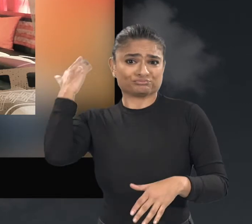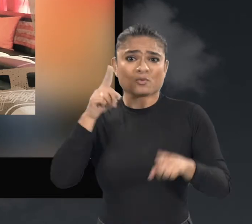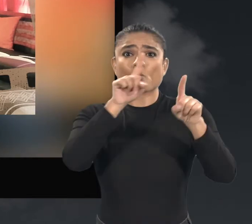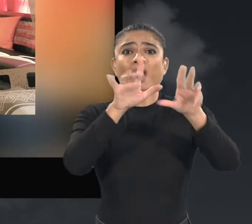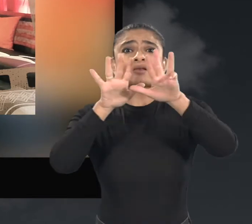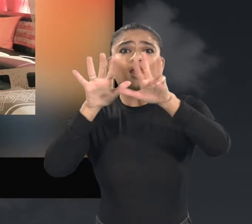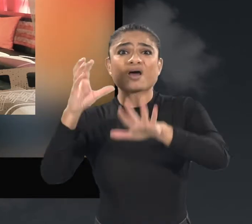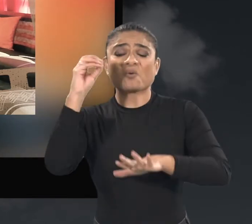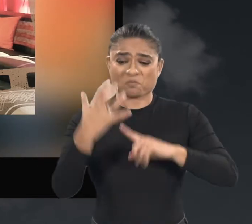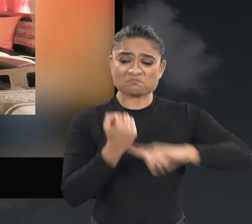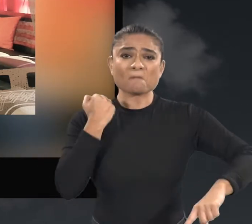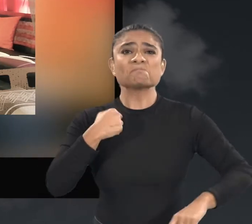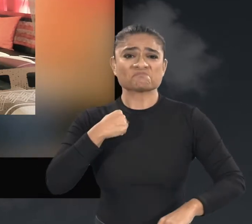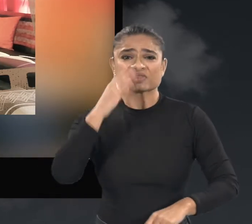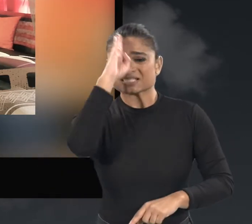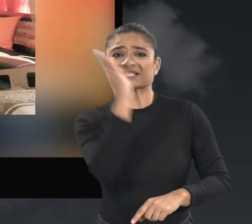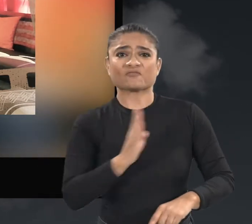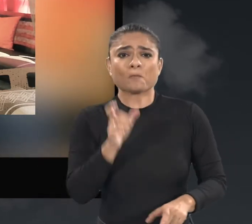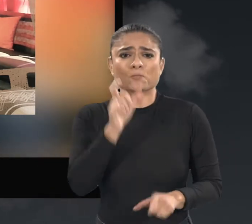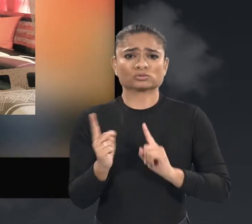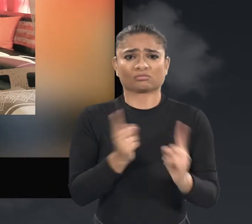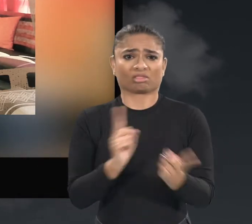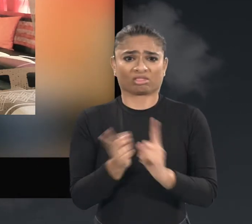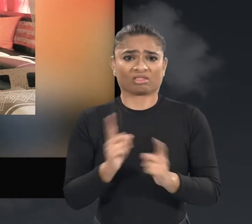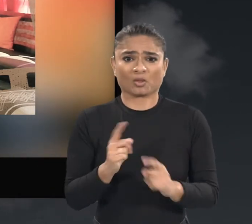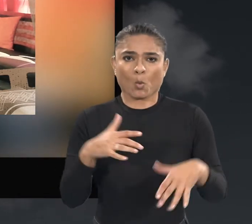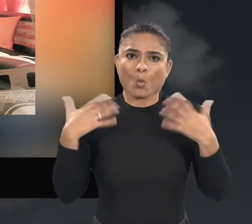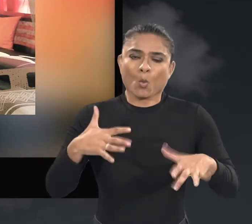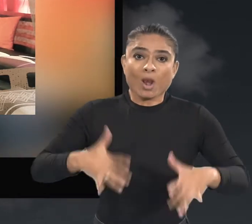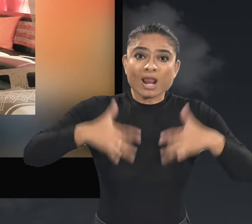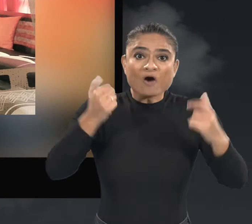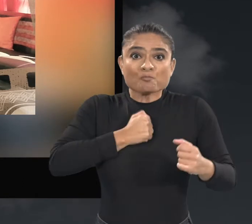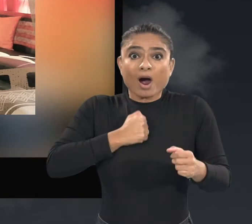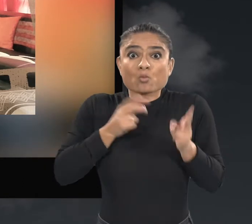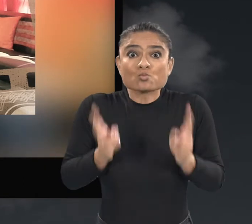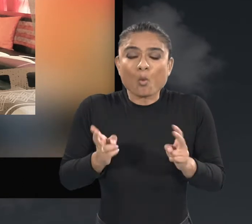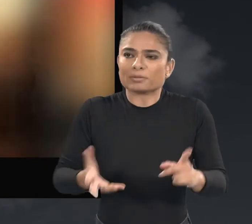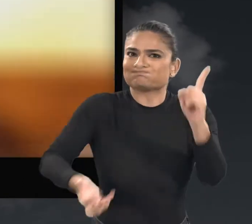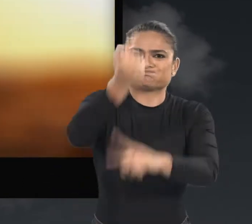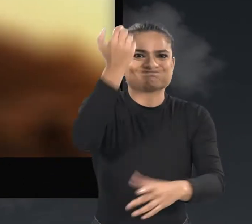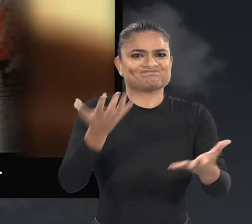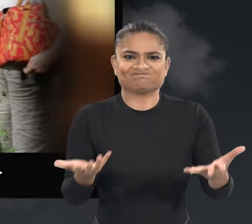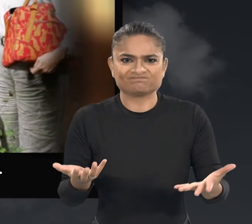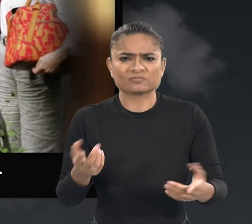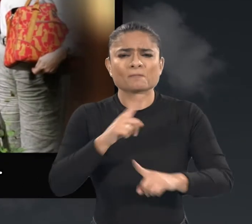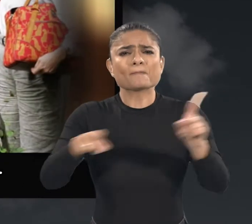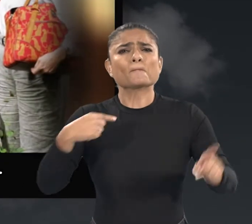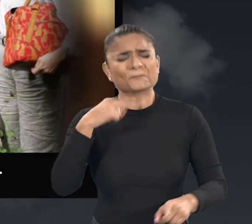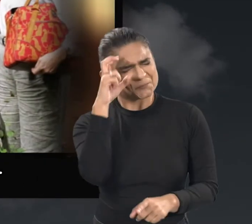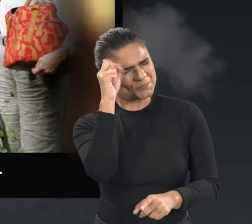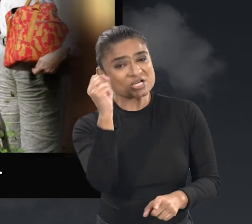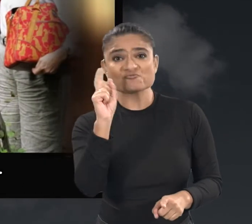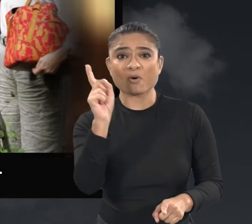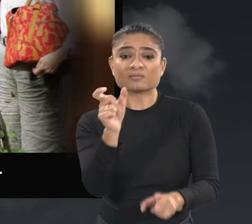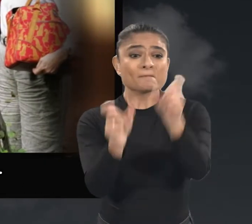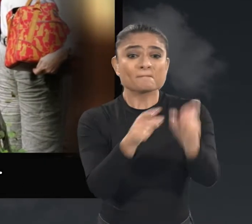the early 1990s, I was told that I would not be able to live a so-called normal life or achieve at anything. We